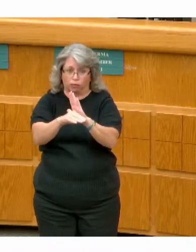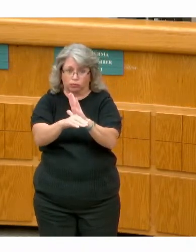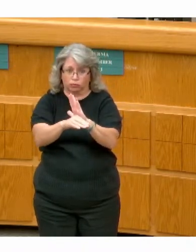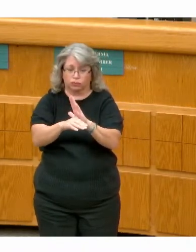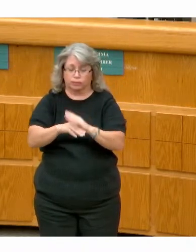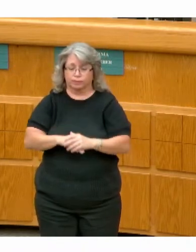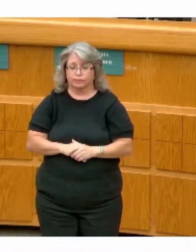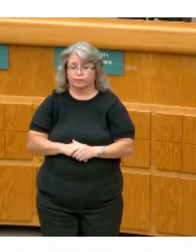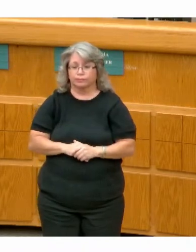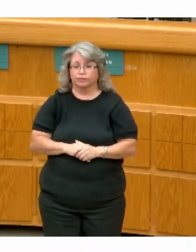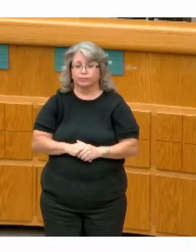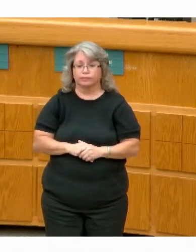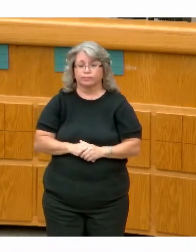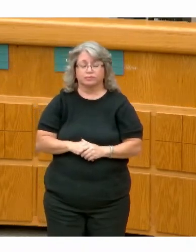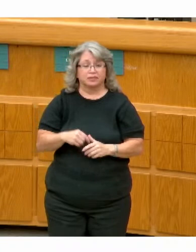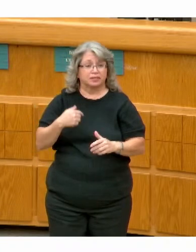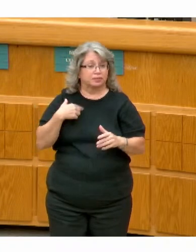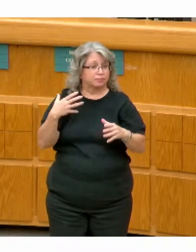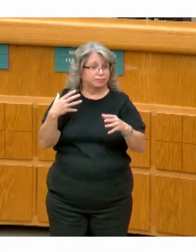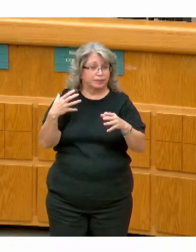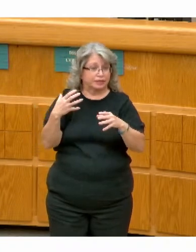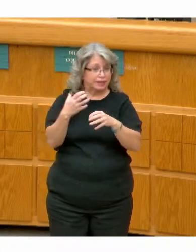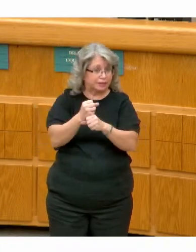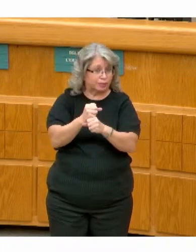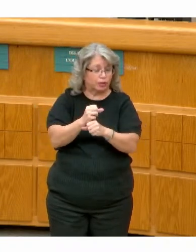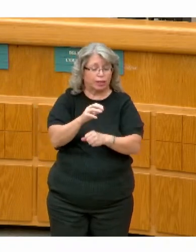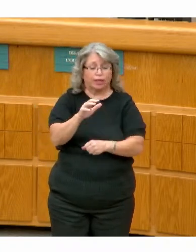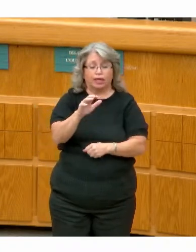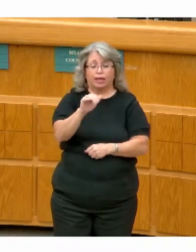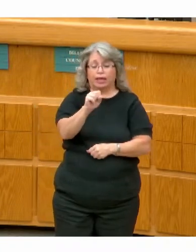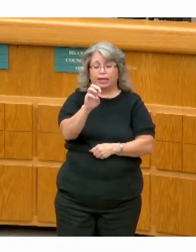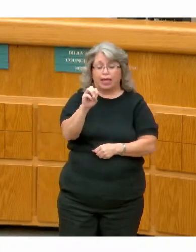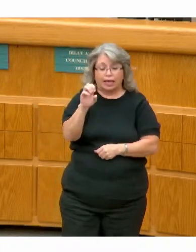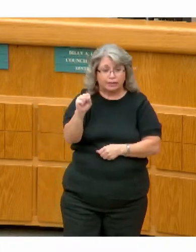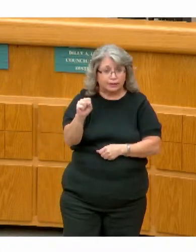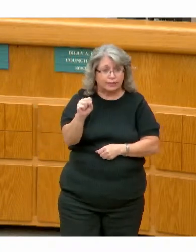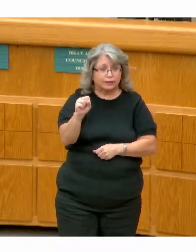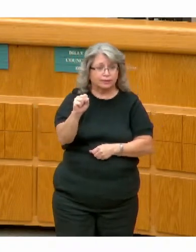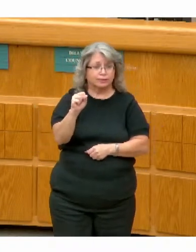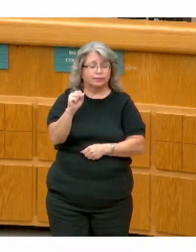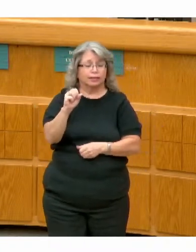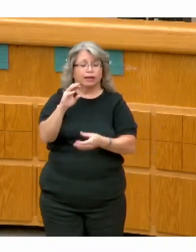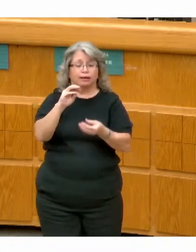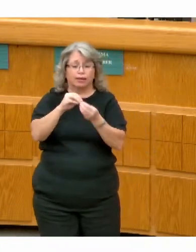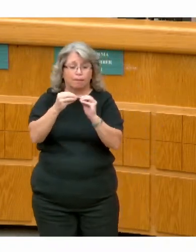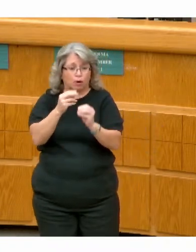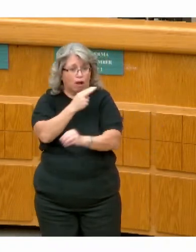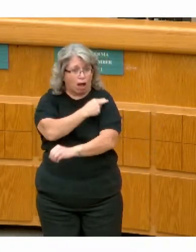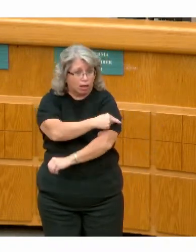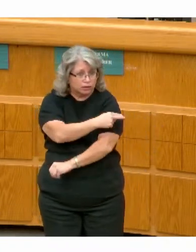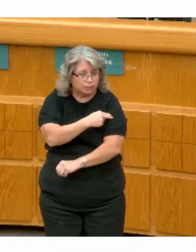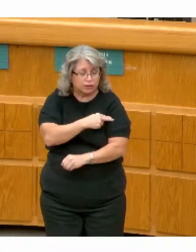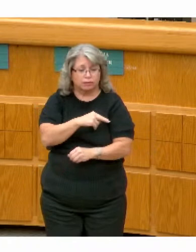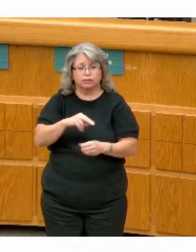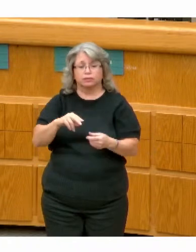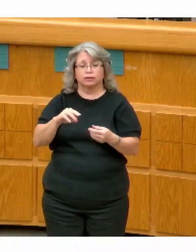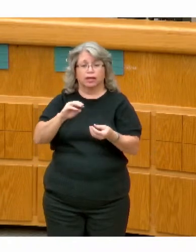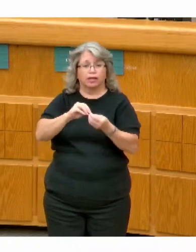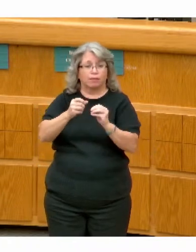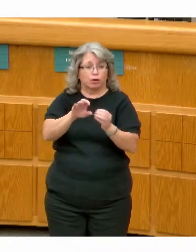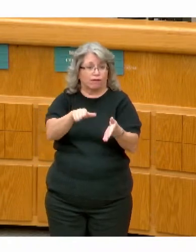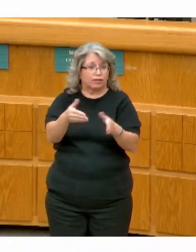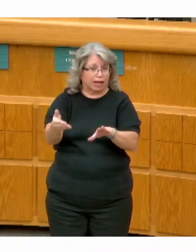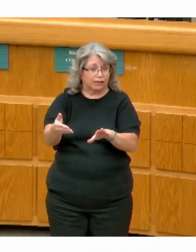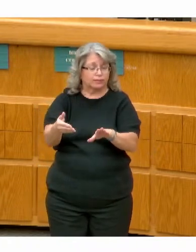So, in summary, cases, hospitalizations, and fatalities due to COVID are declining.